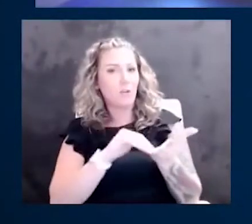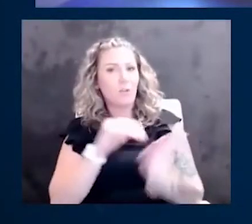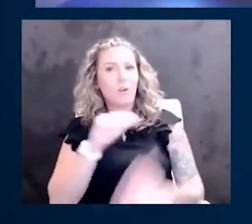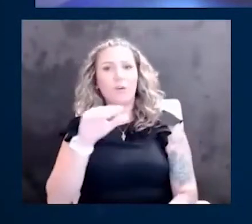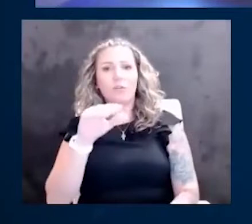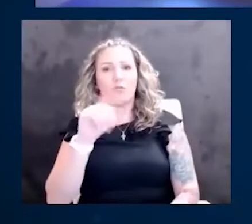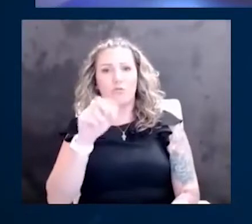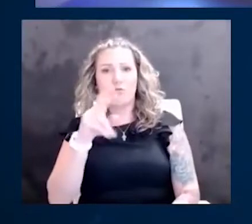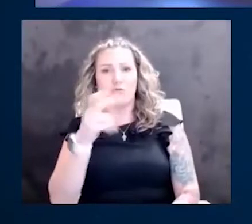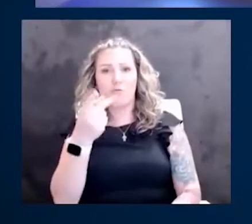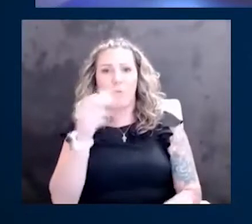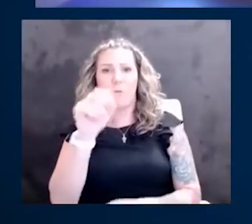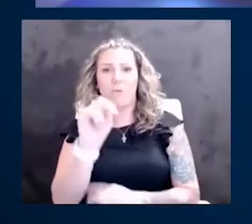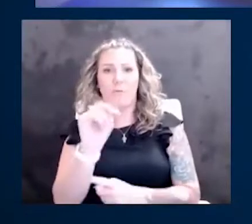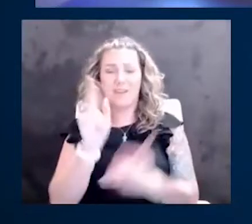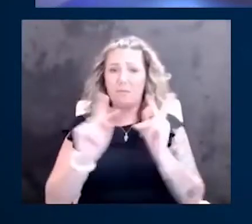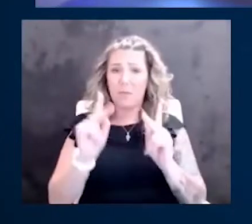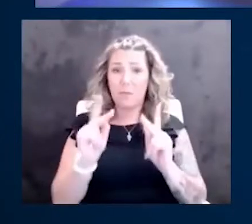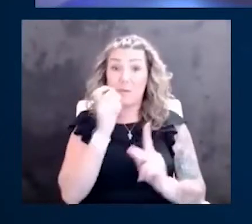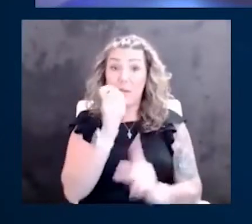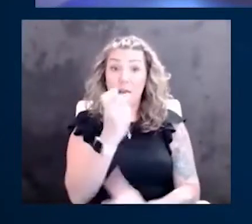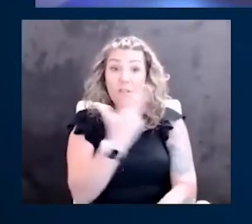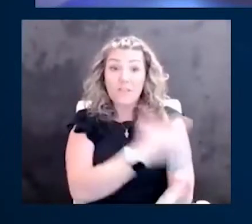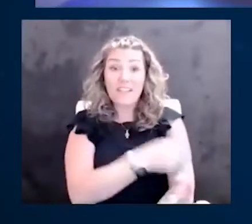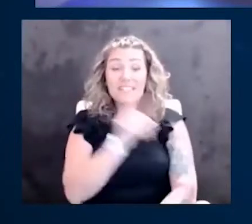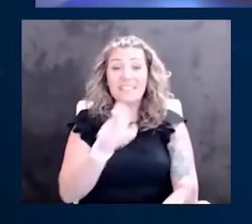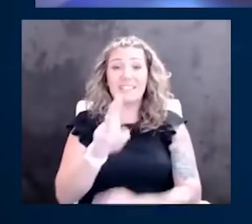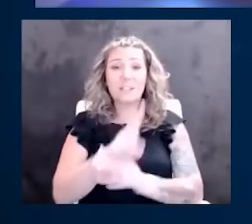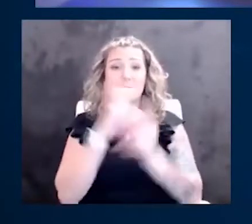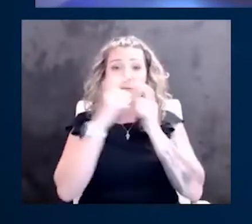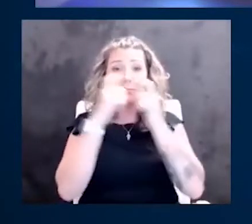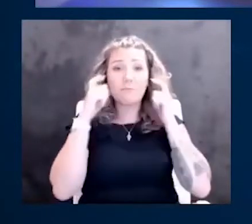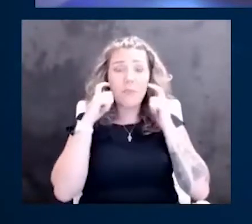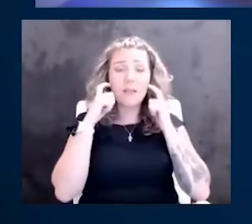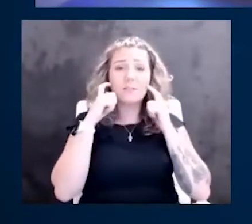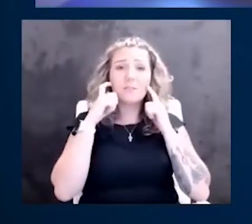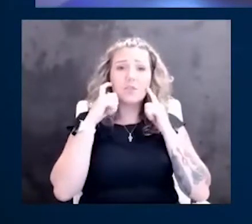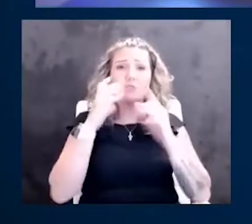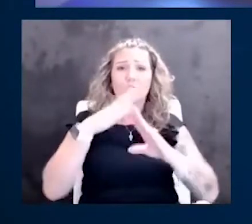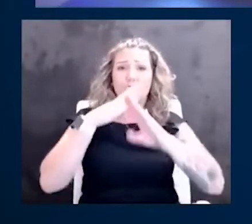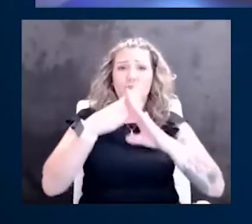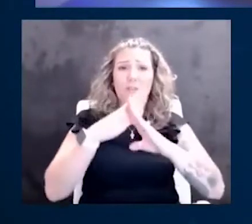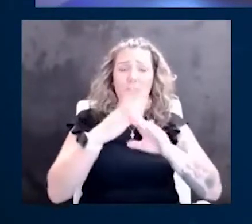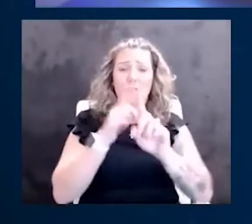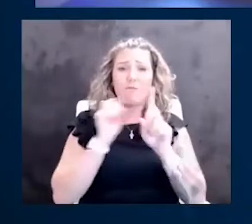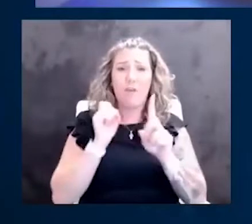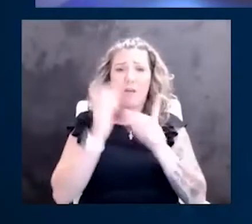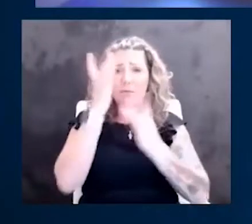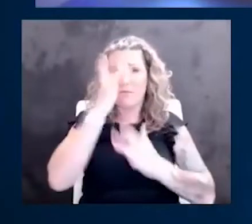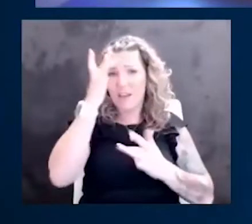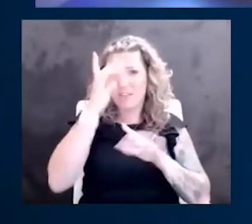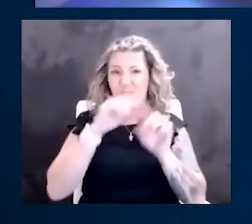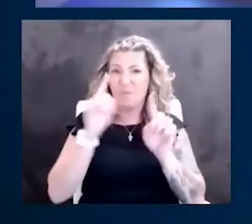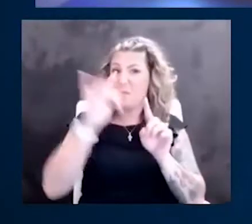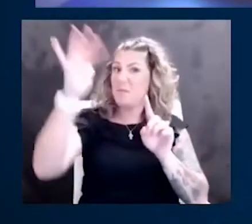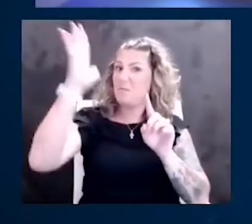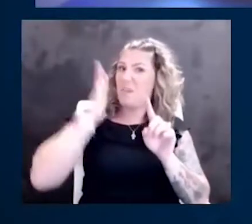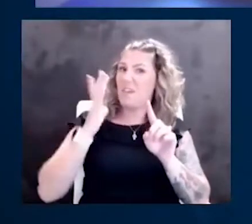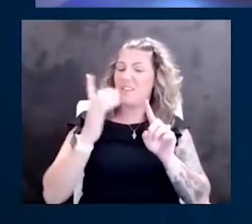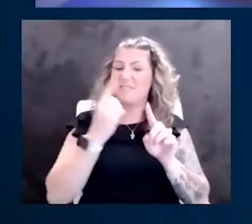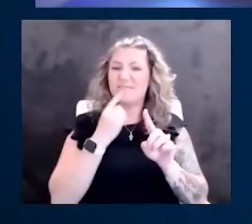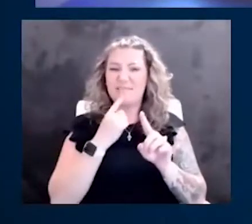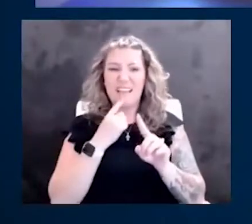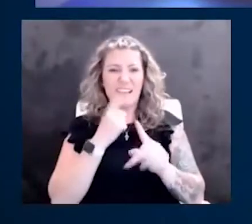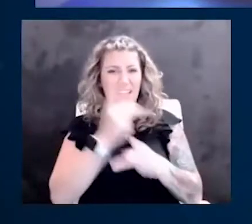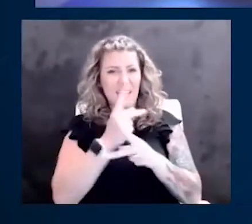are unvaccinated need to wear the mask to keep from getting the virus, yet in the past we've said the mask keeps me or the wearer